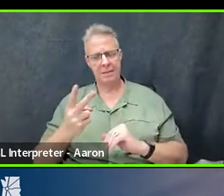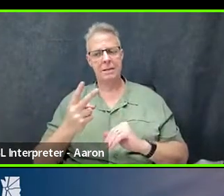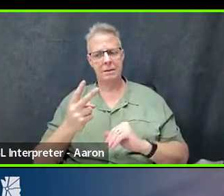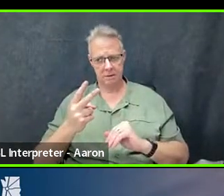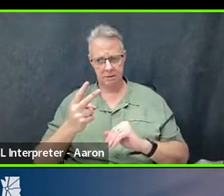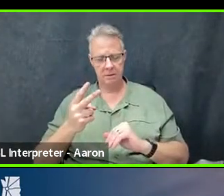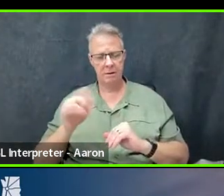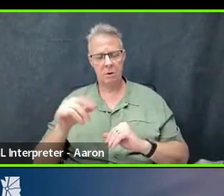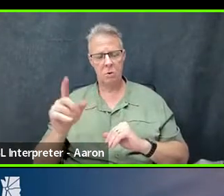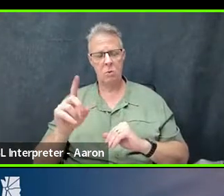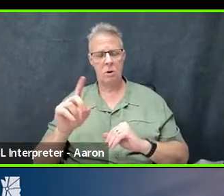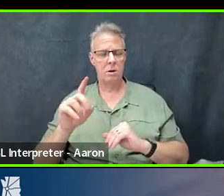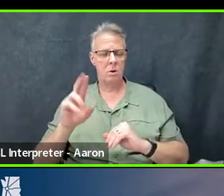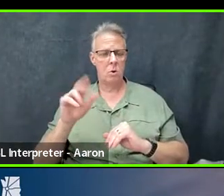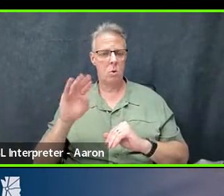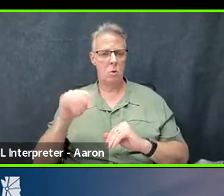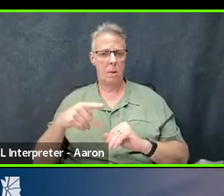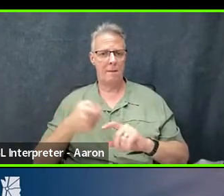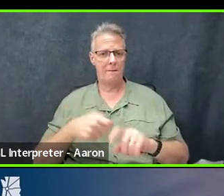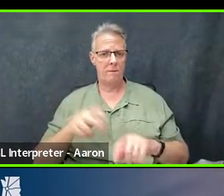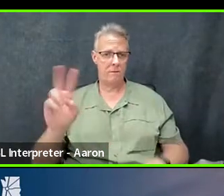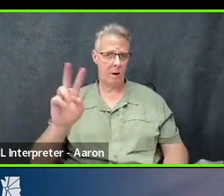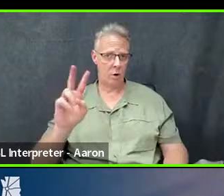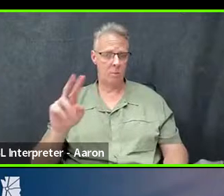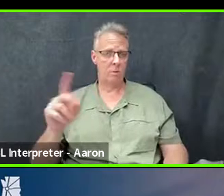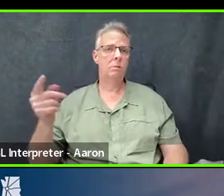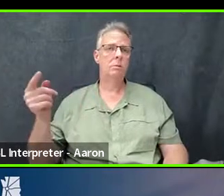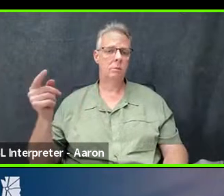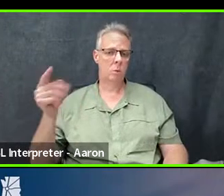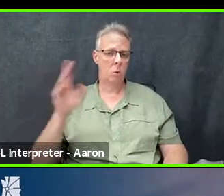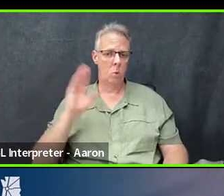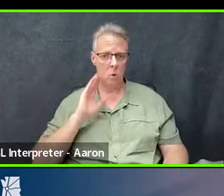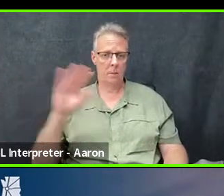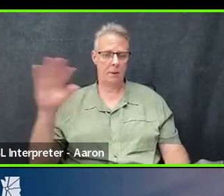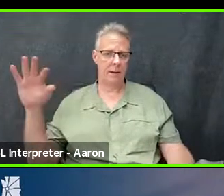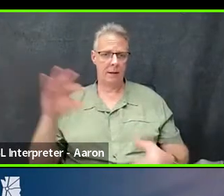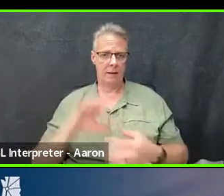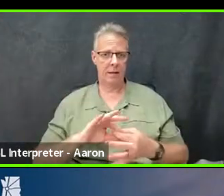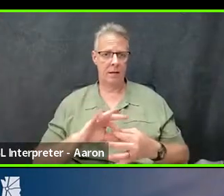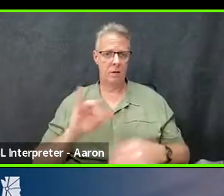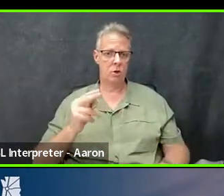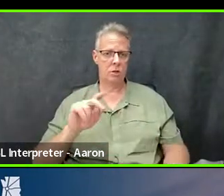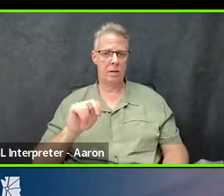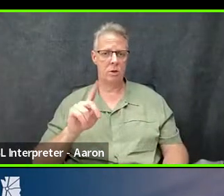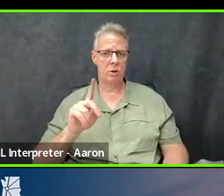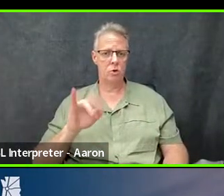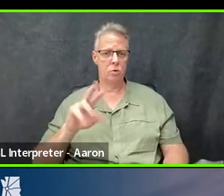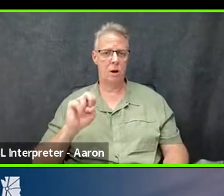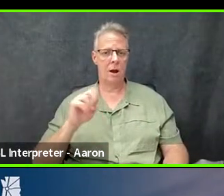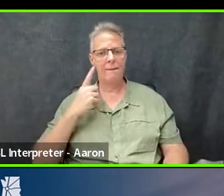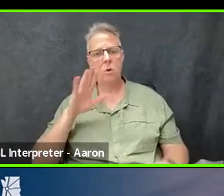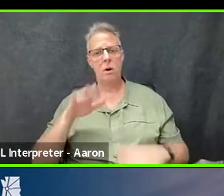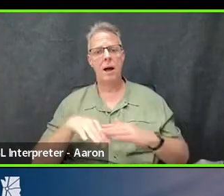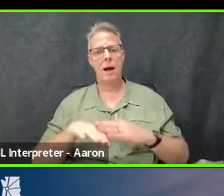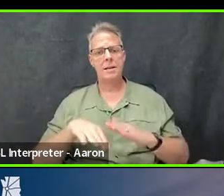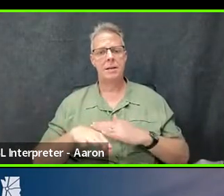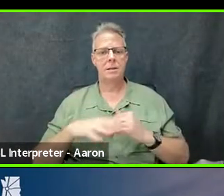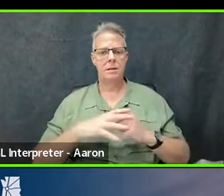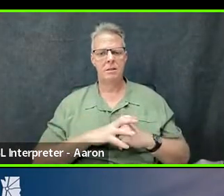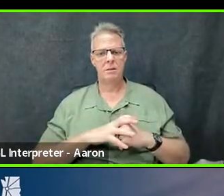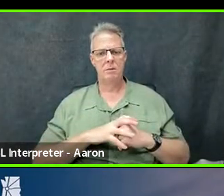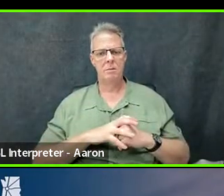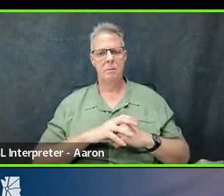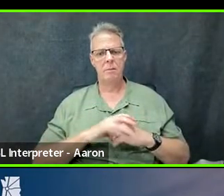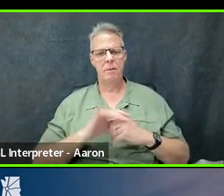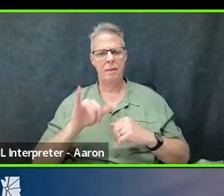also where the ramps from Vancouver are going to be connecting to Jansen Drive for access. So those are some of